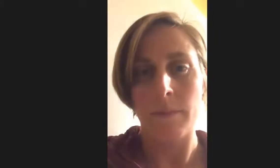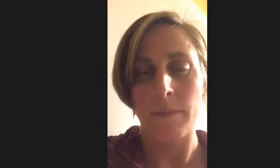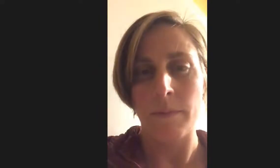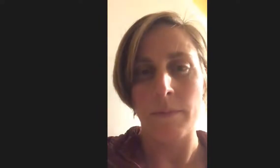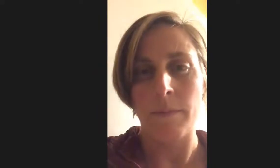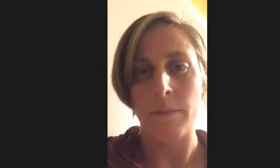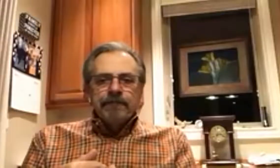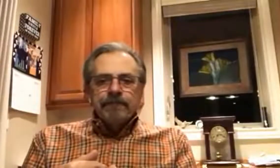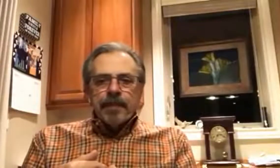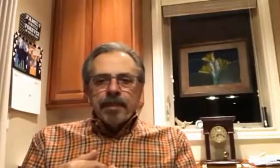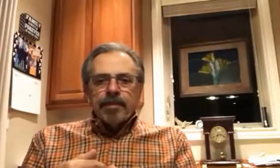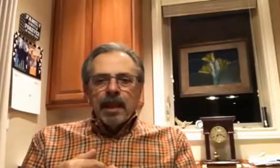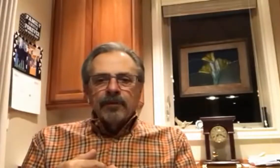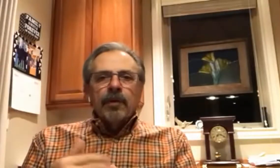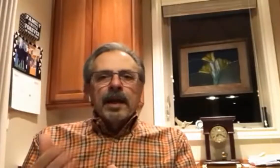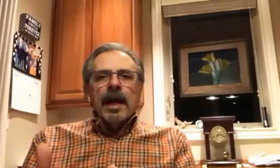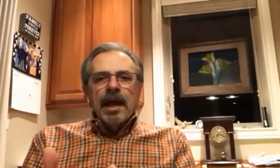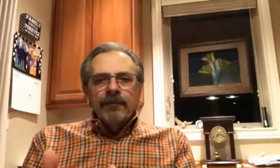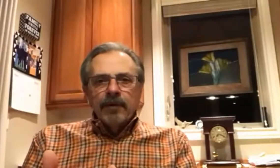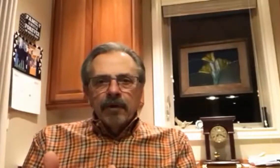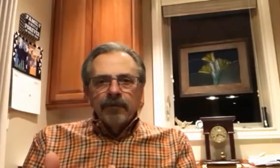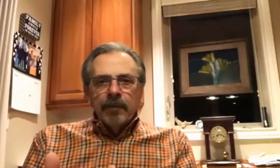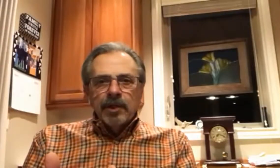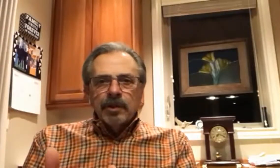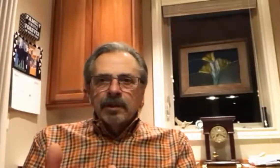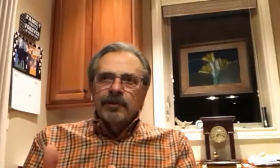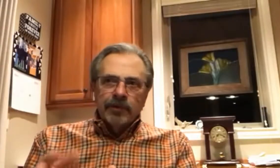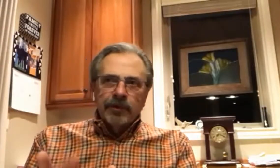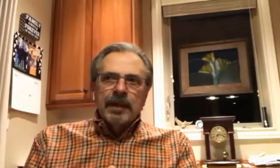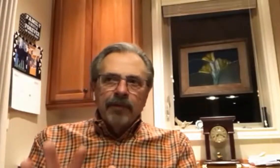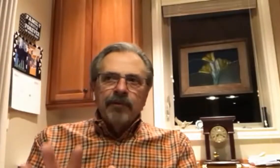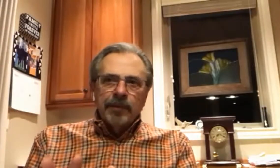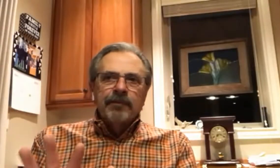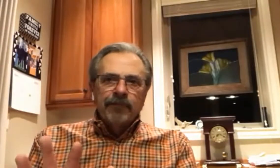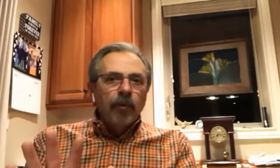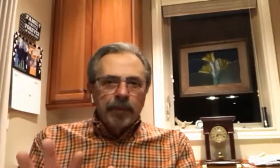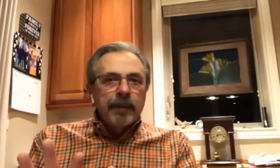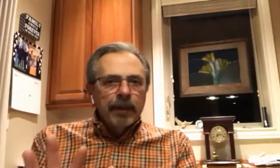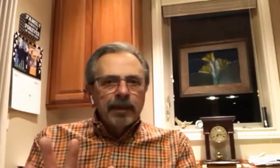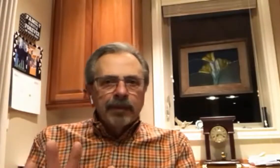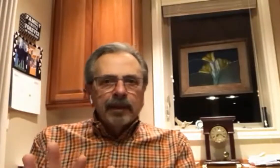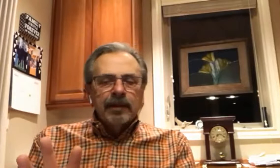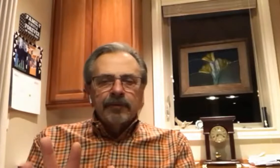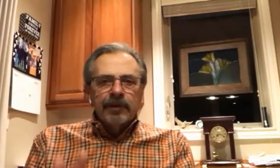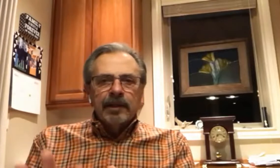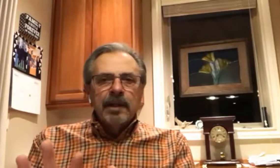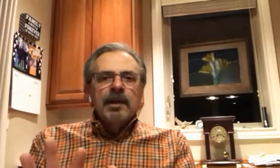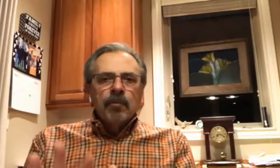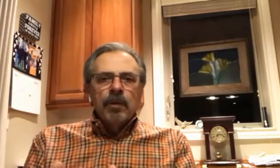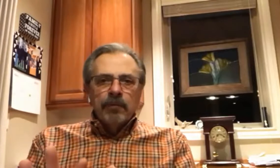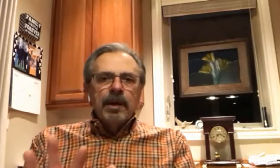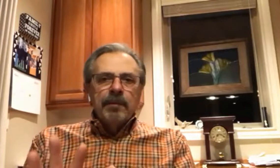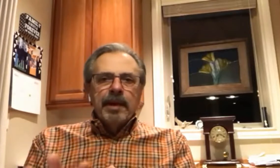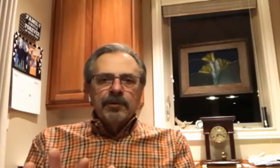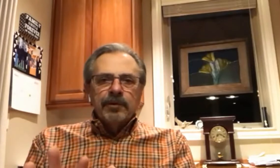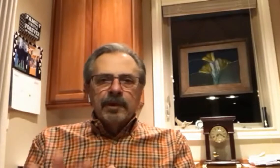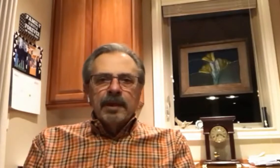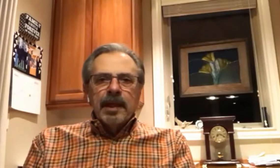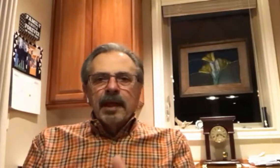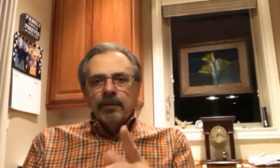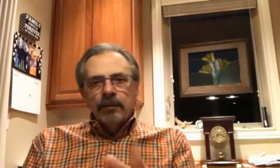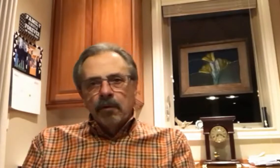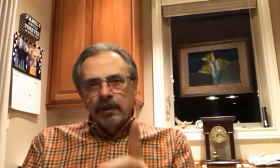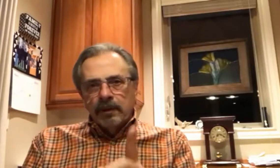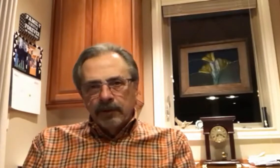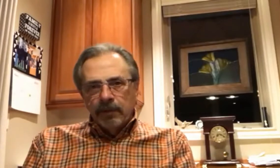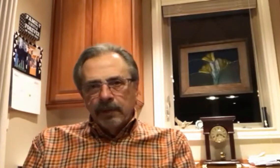me, so that I have your information, because there's been 4 people, I think, that have said we'd really be interested in